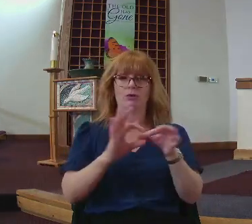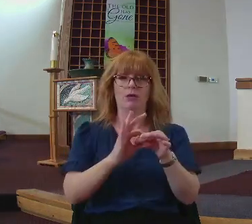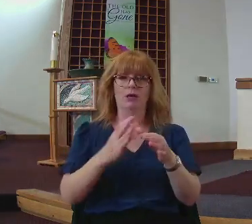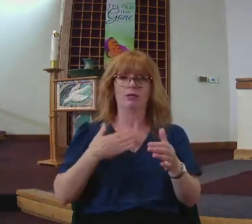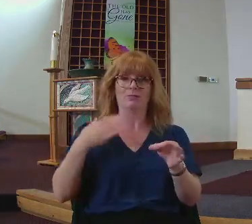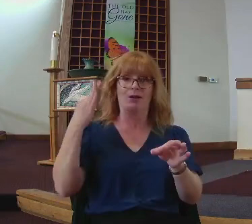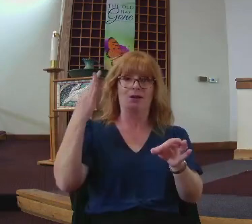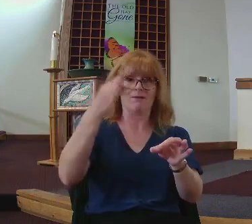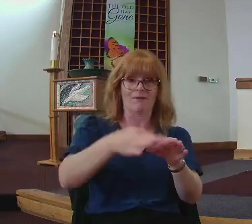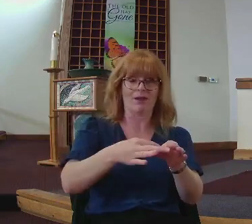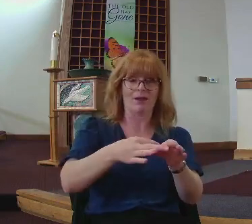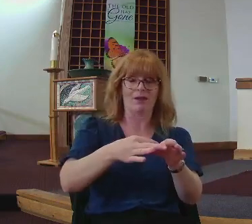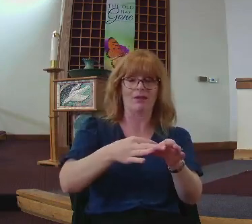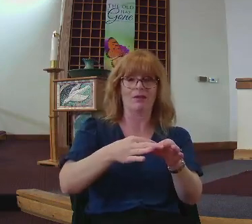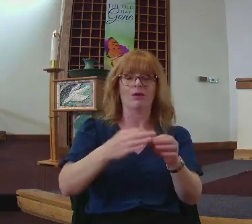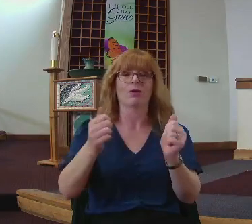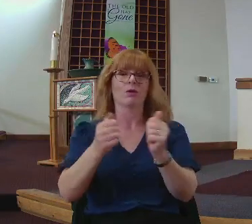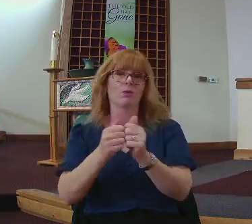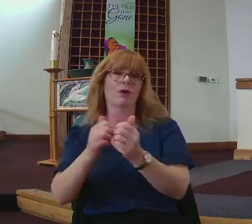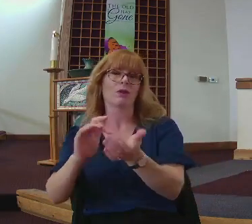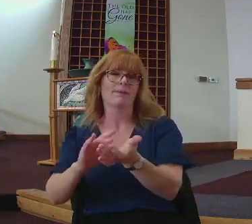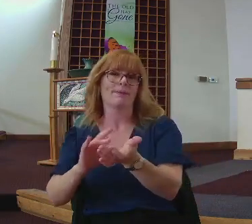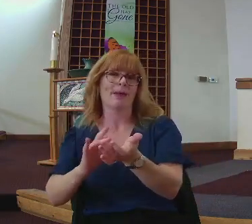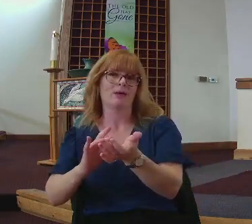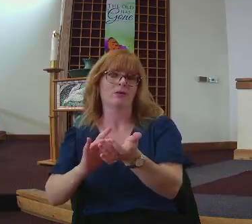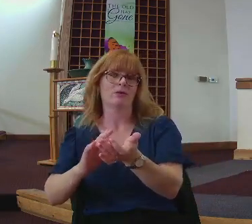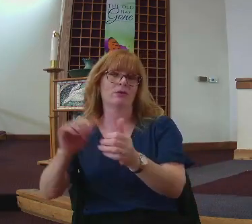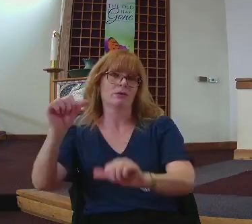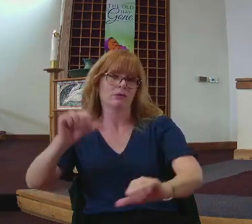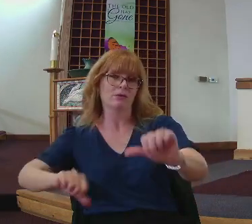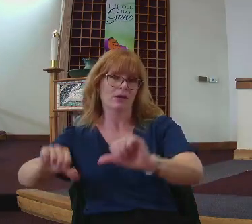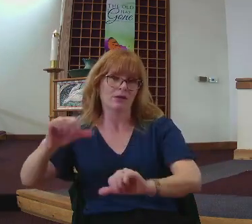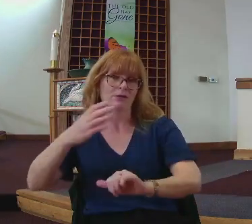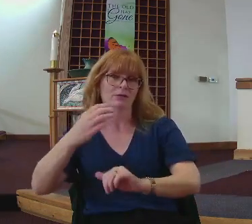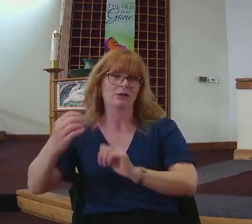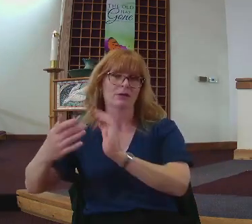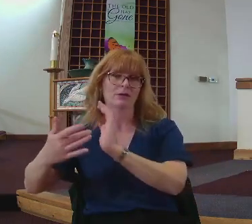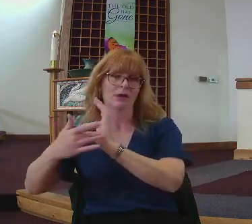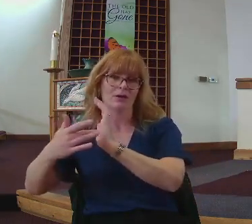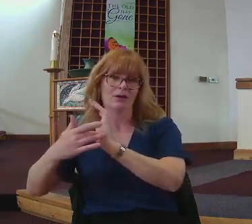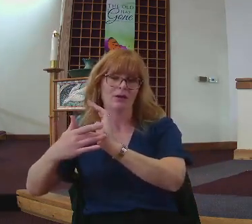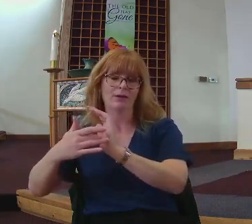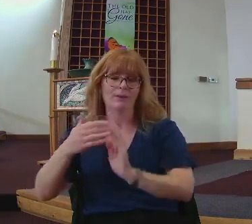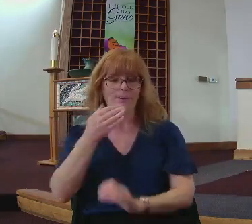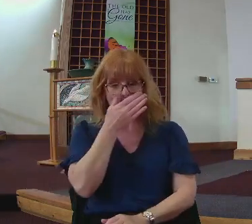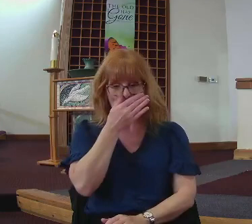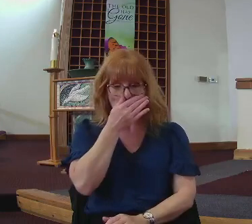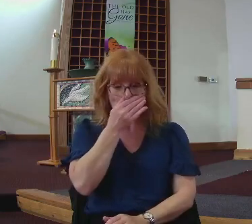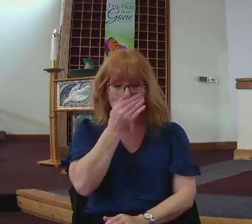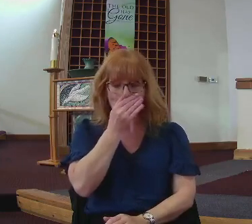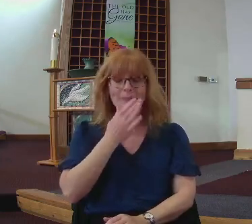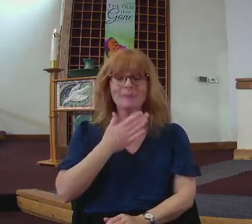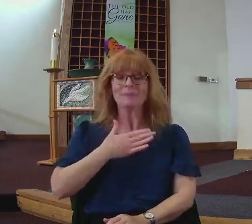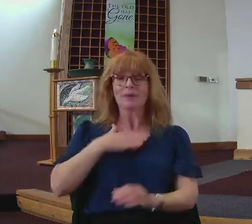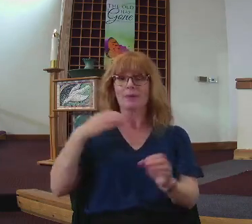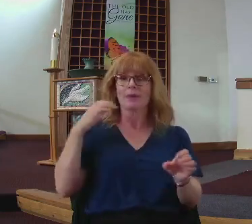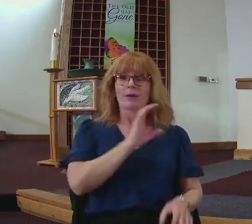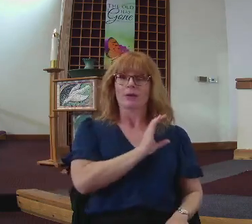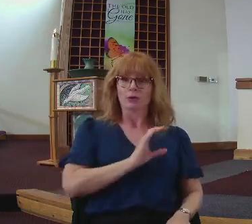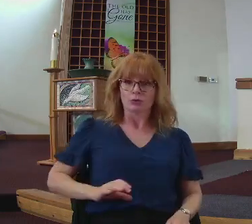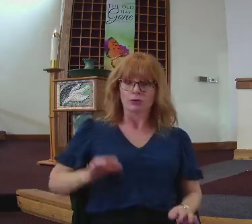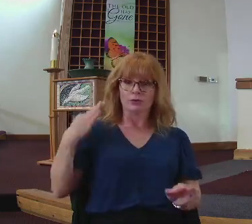how we employ medical technology and medical science. My Christian faith claims